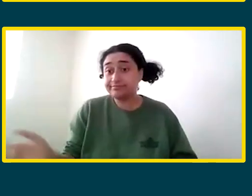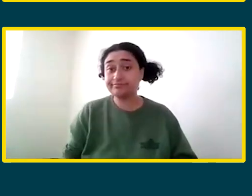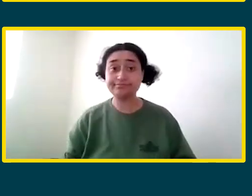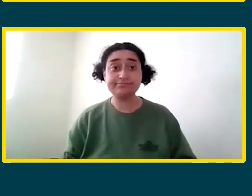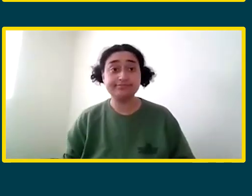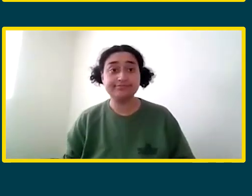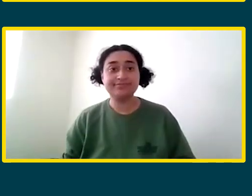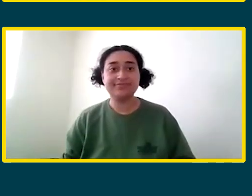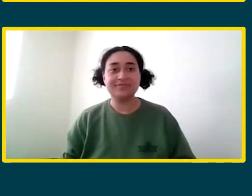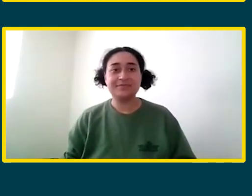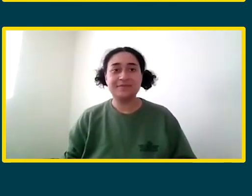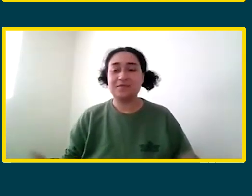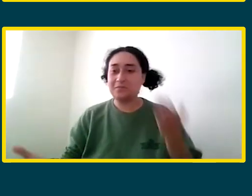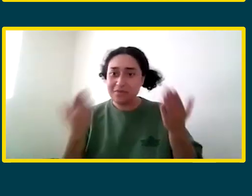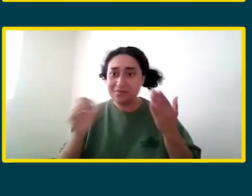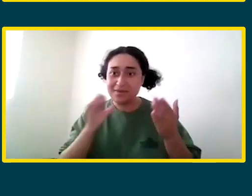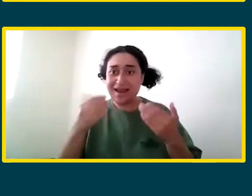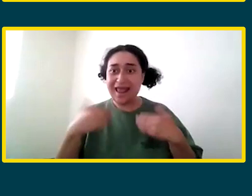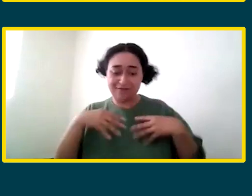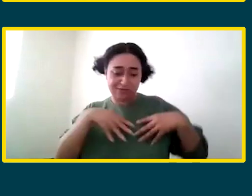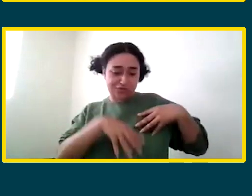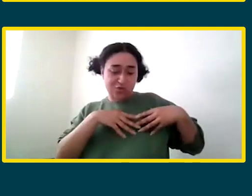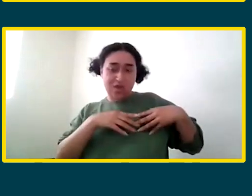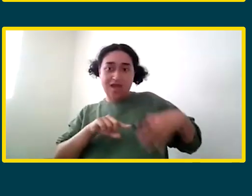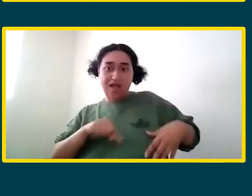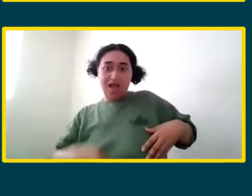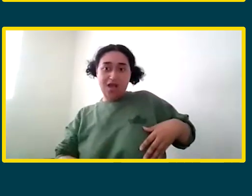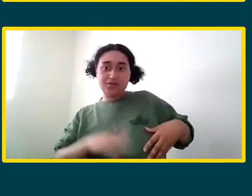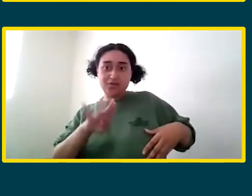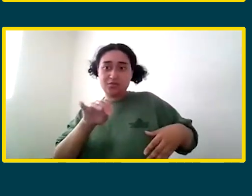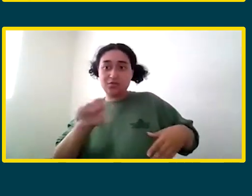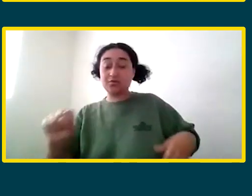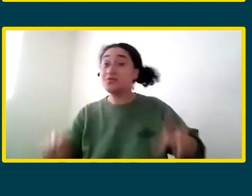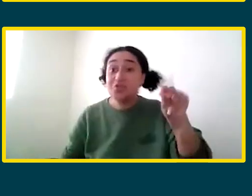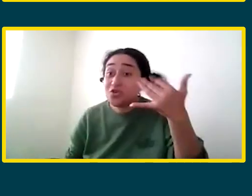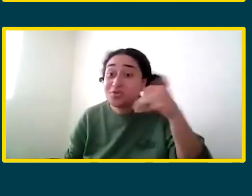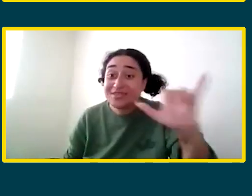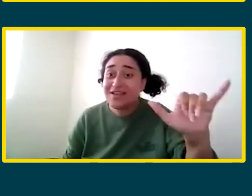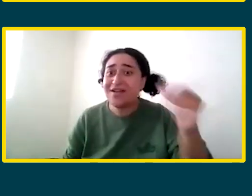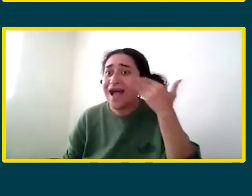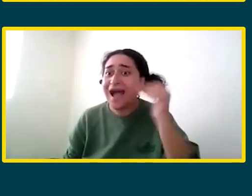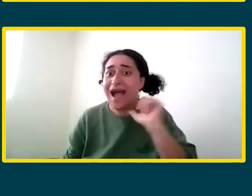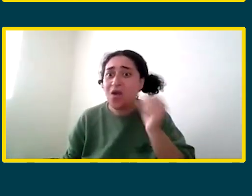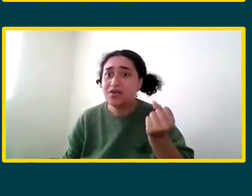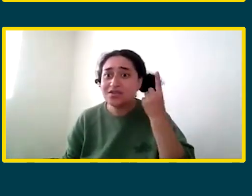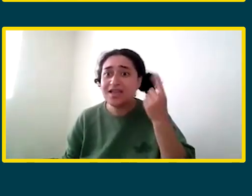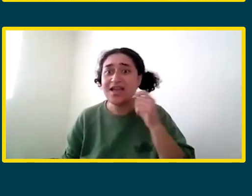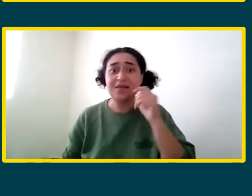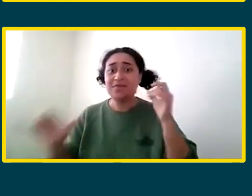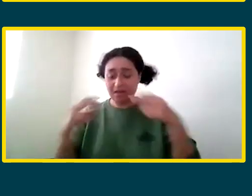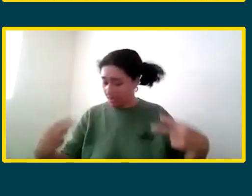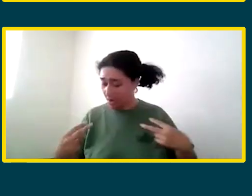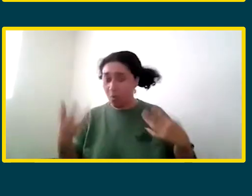Probably not have sweat under my boobs. This is Lindsay. Actually, you still sweat. You still sweat under there. I don't understand it. I'm like, why is this